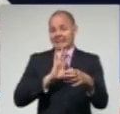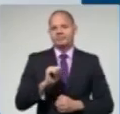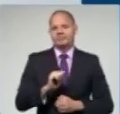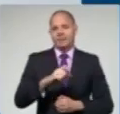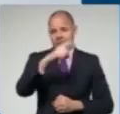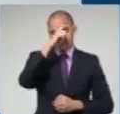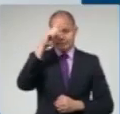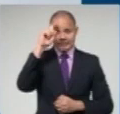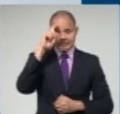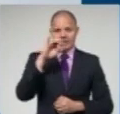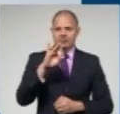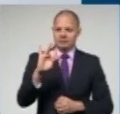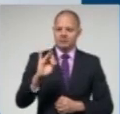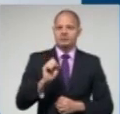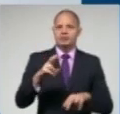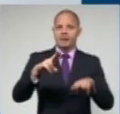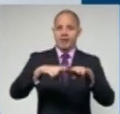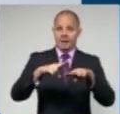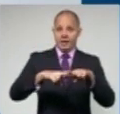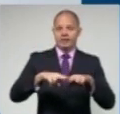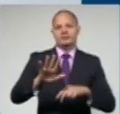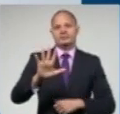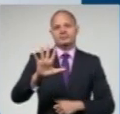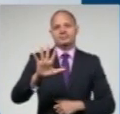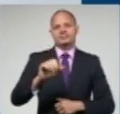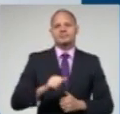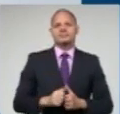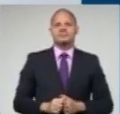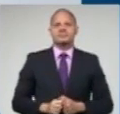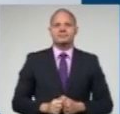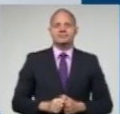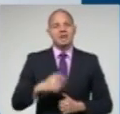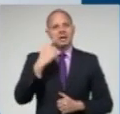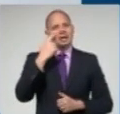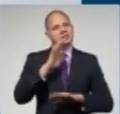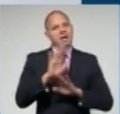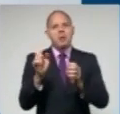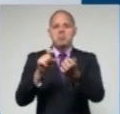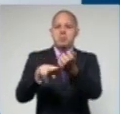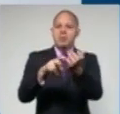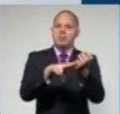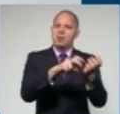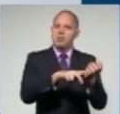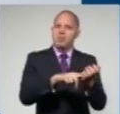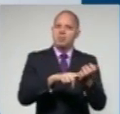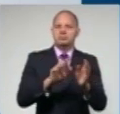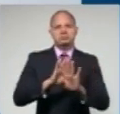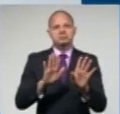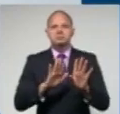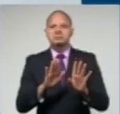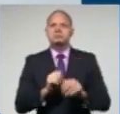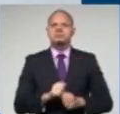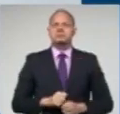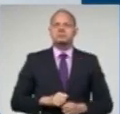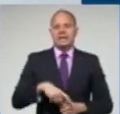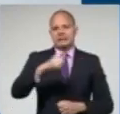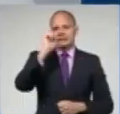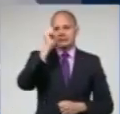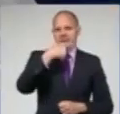cases, 26 are from Ciego de Ávila, 7 from Santi Spiritus, and 5 from